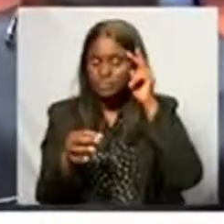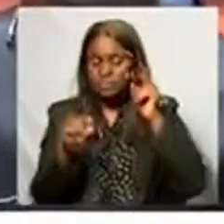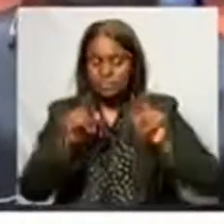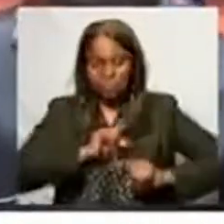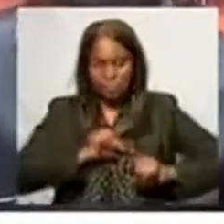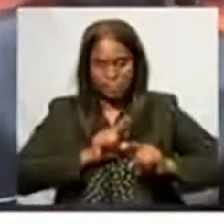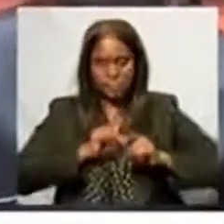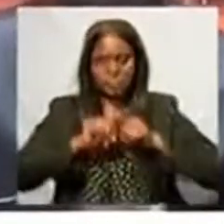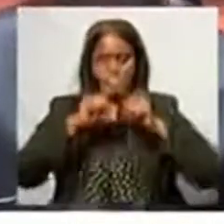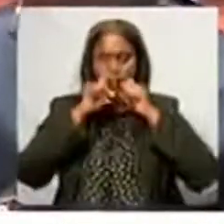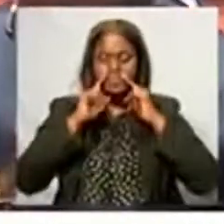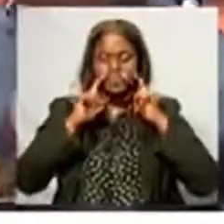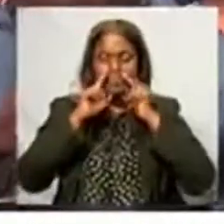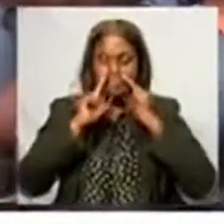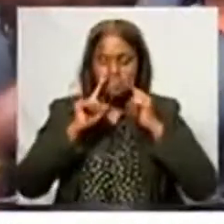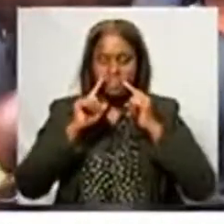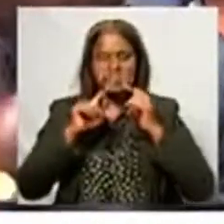to